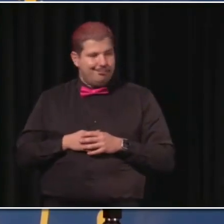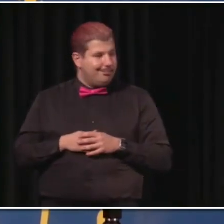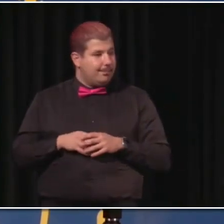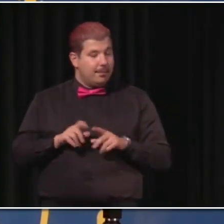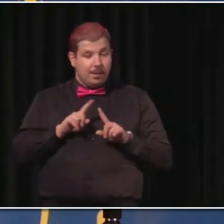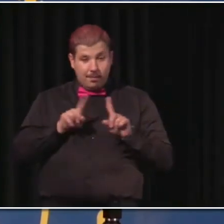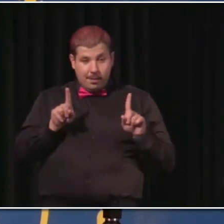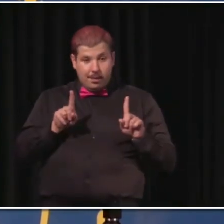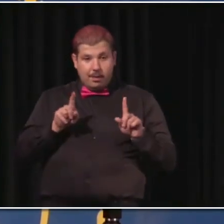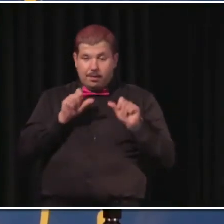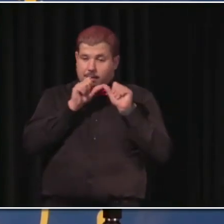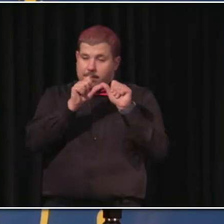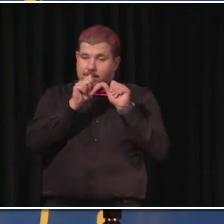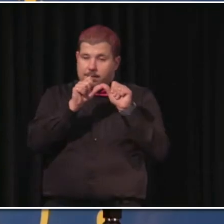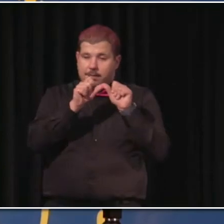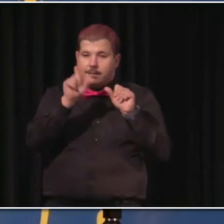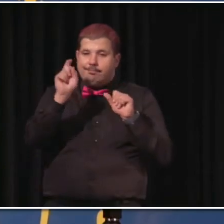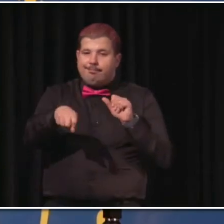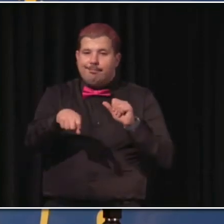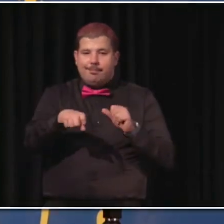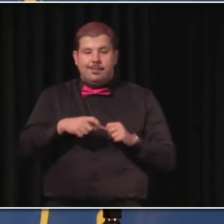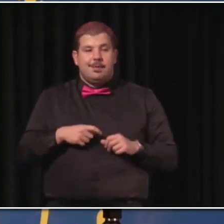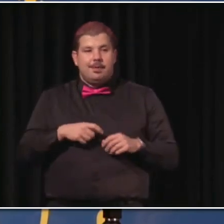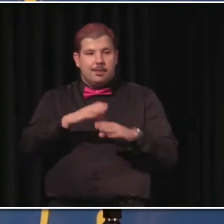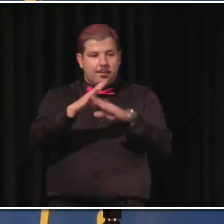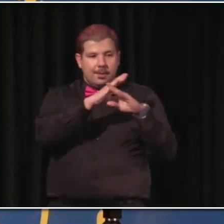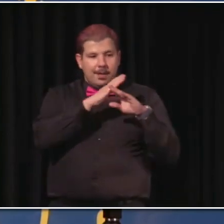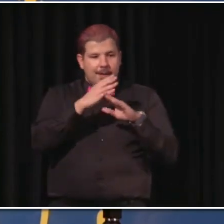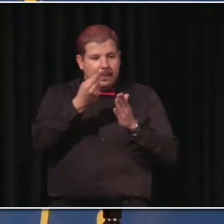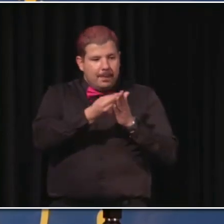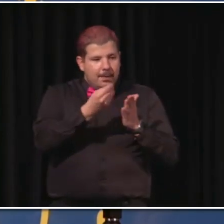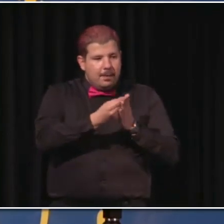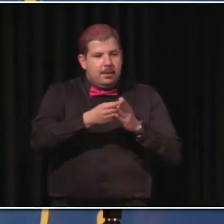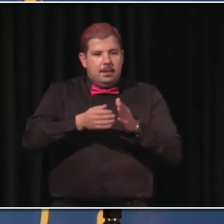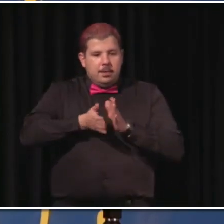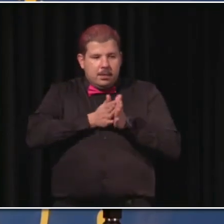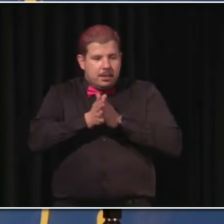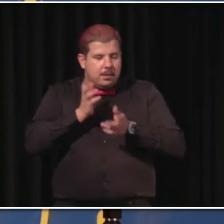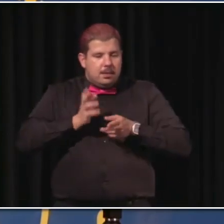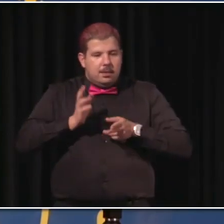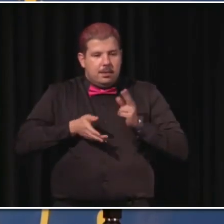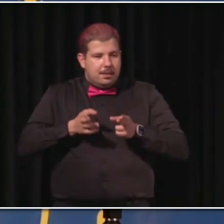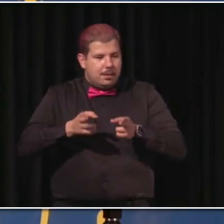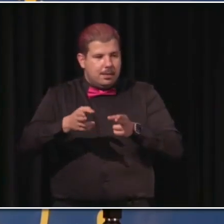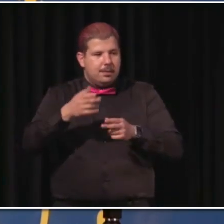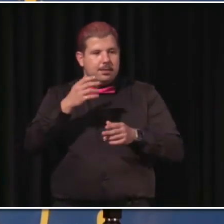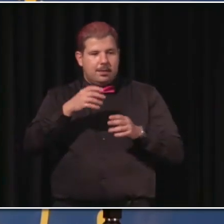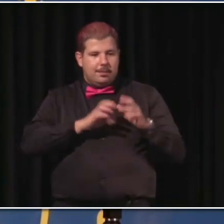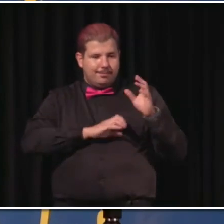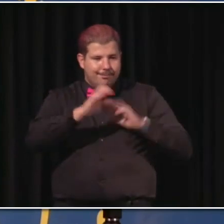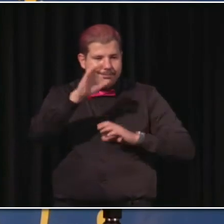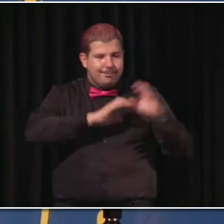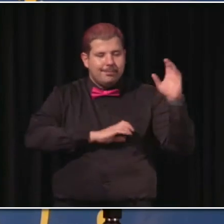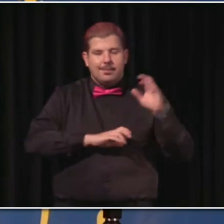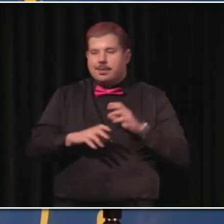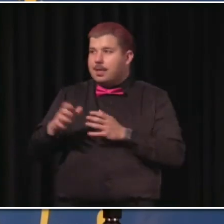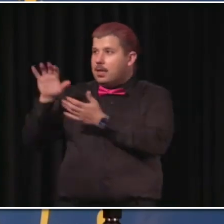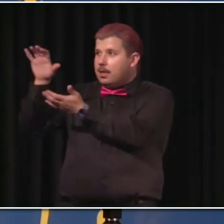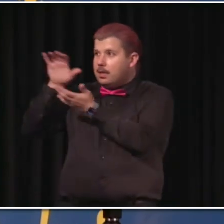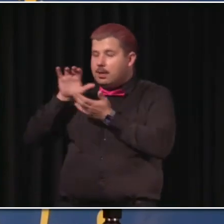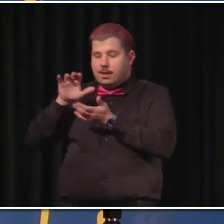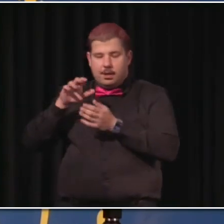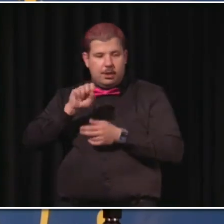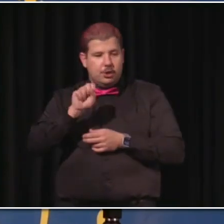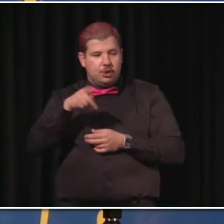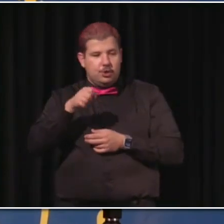But we have to keep pushing to protect that funding, to speed up plant construction, to get the Superfund